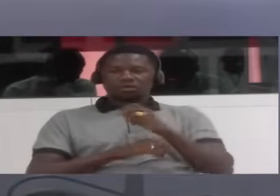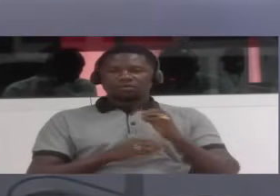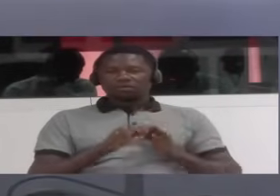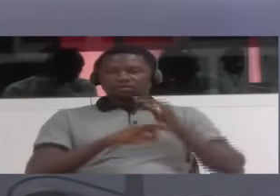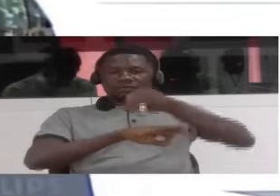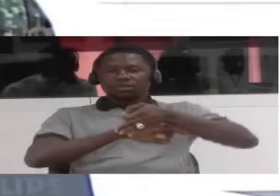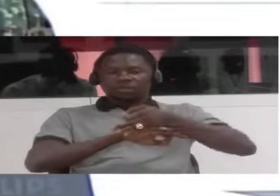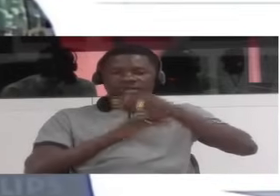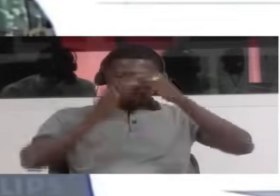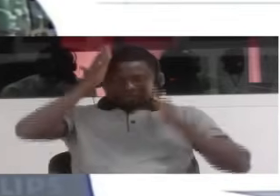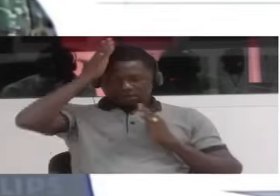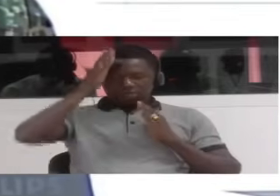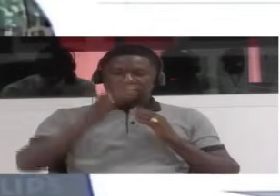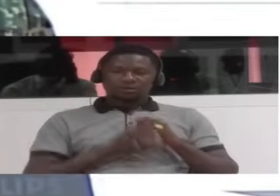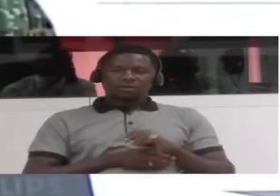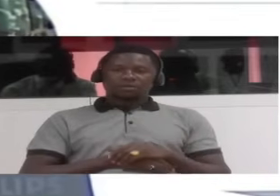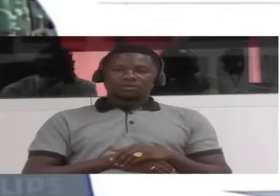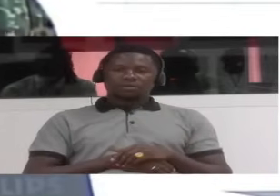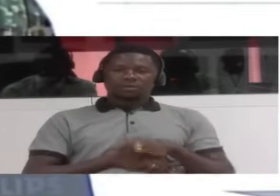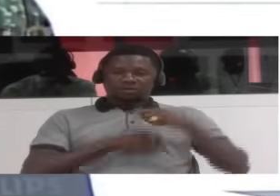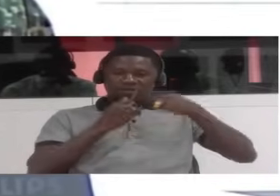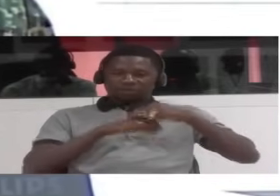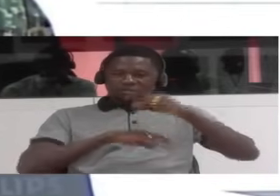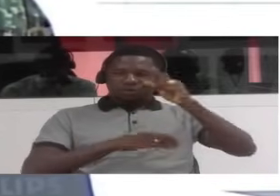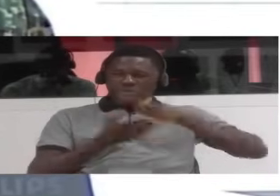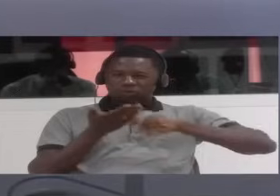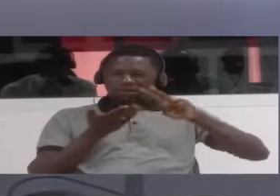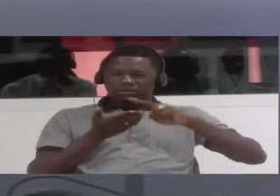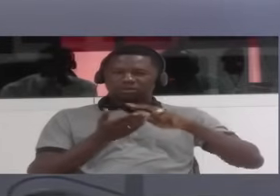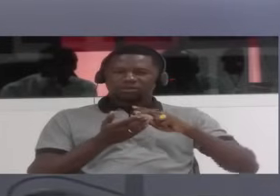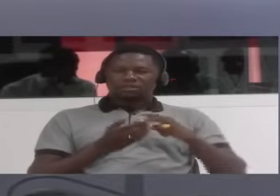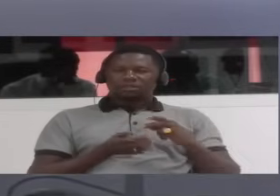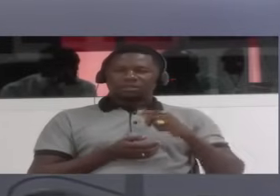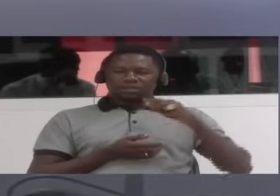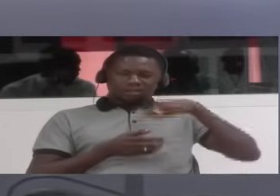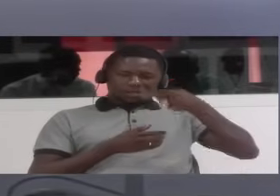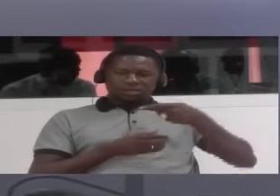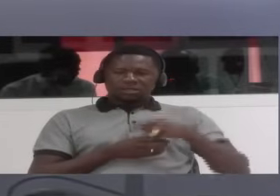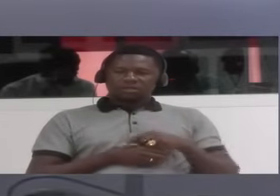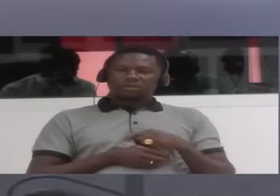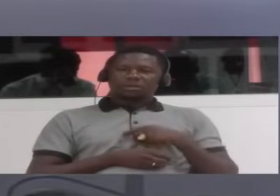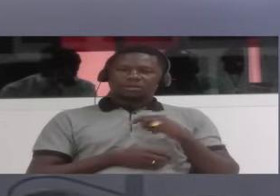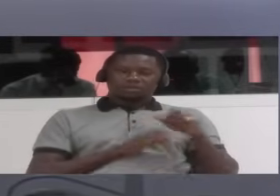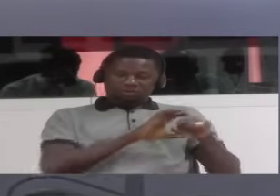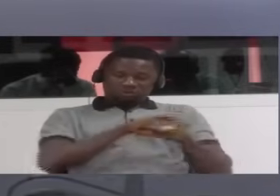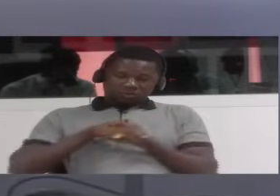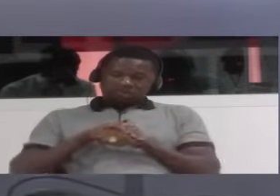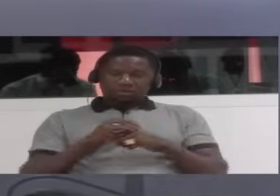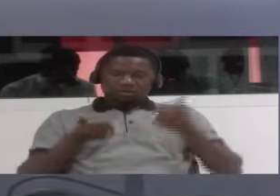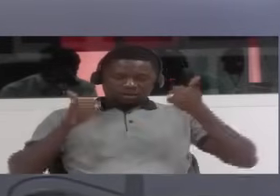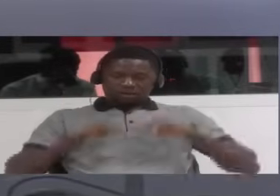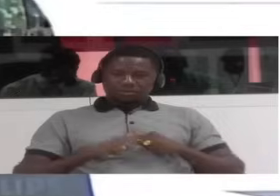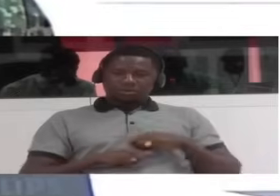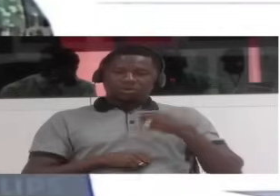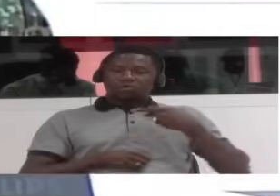weeks later, the coup d'etat occurred. Yes. On your birthday, July 22nd. Yes. And then a new government came